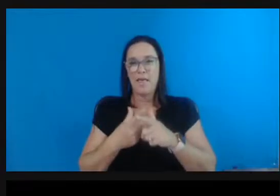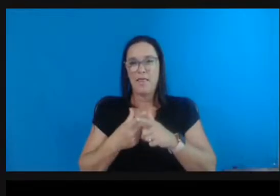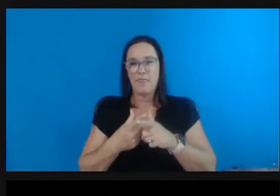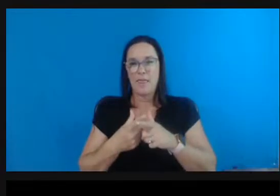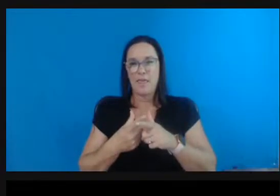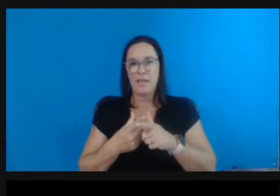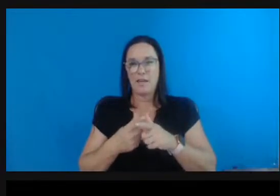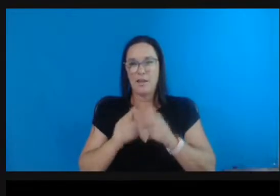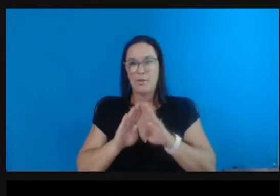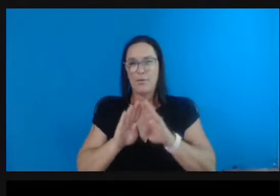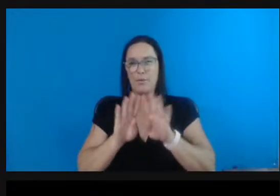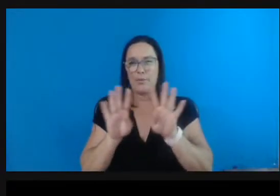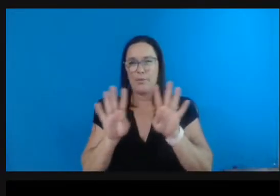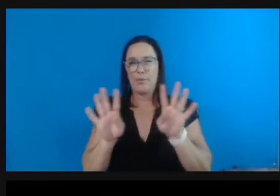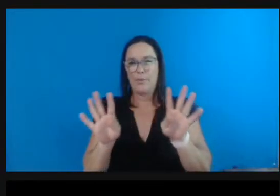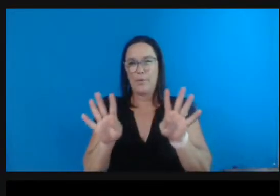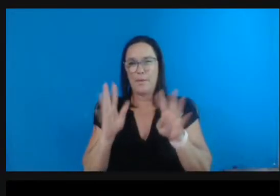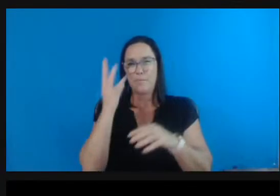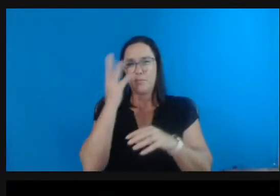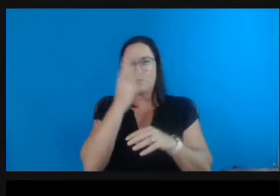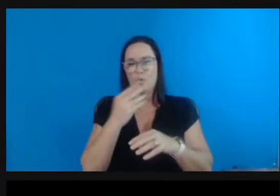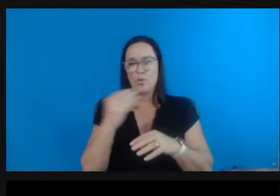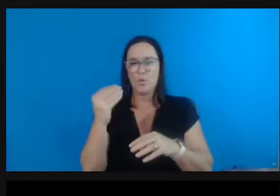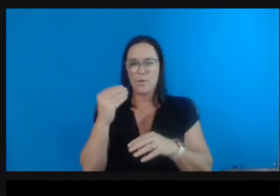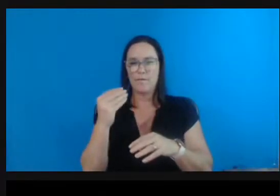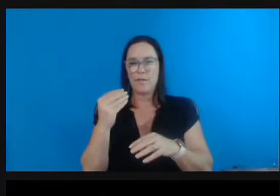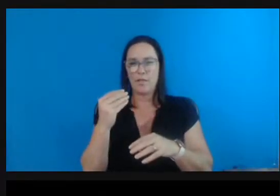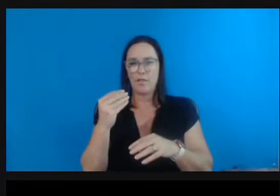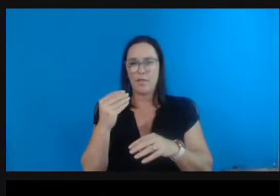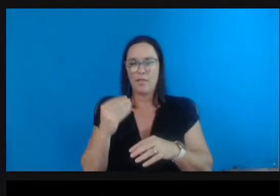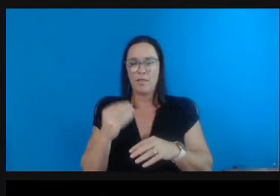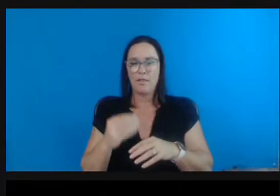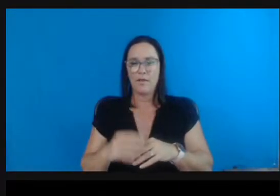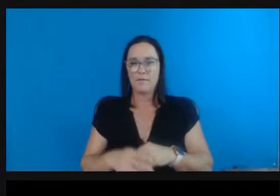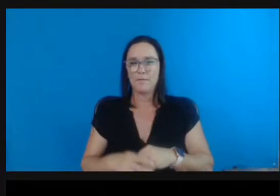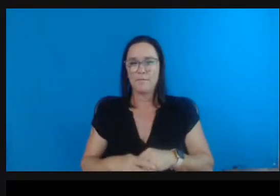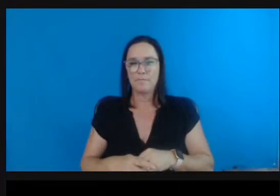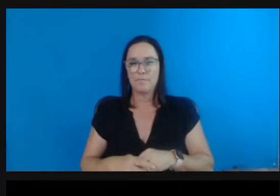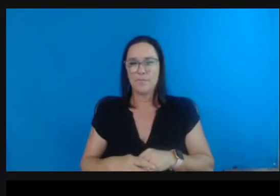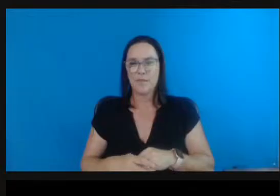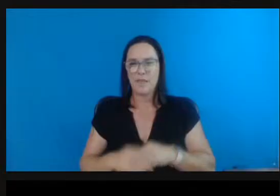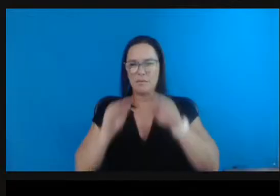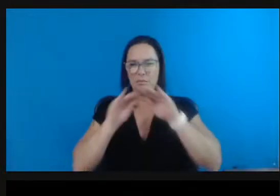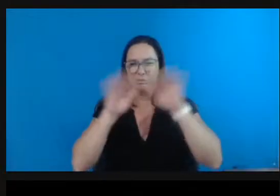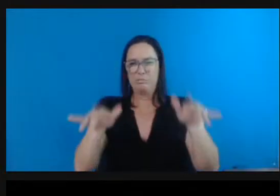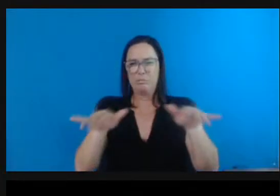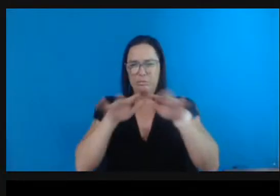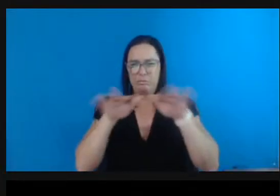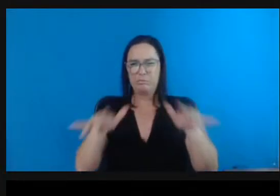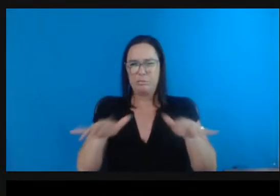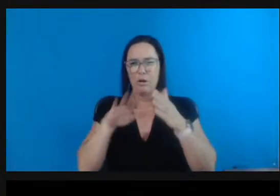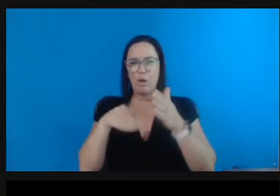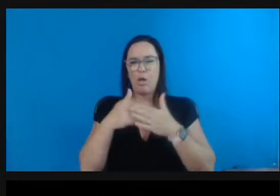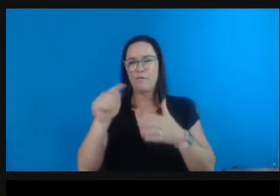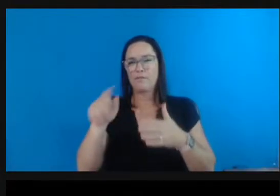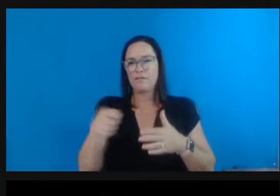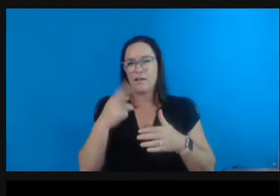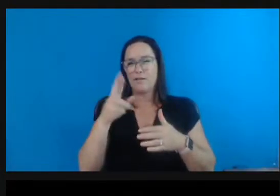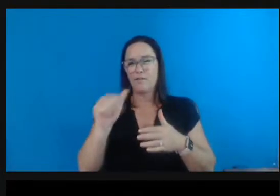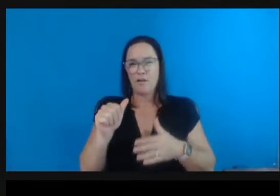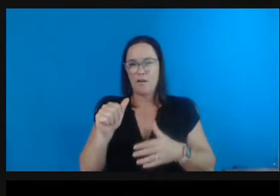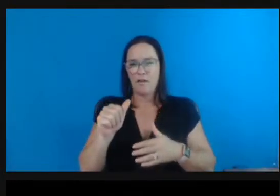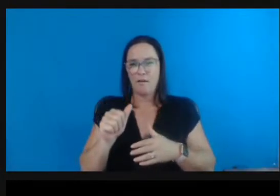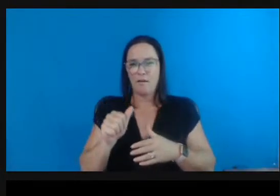our fan. Look at that beautiful fan-shaped fountain with fallout visible on both sides, all that dark tephra. Look at